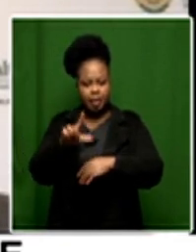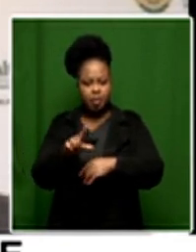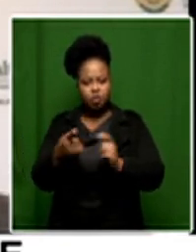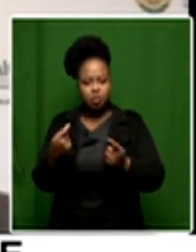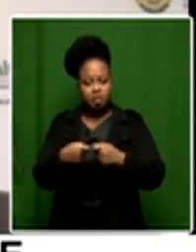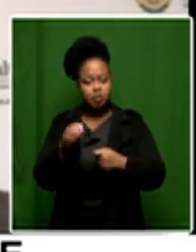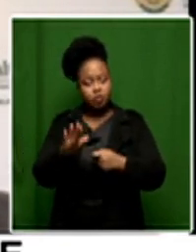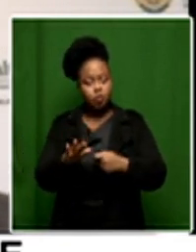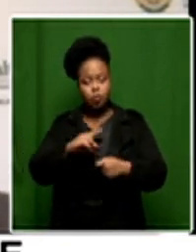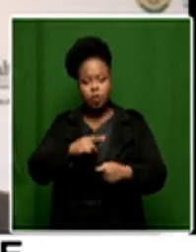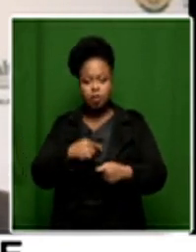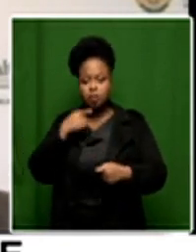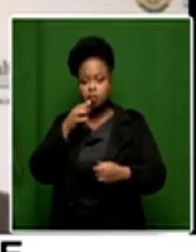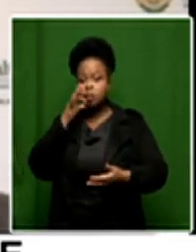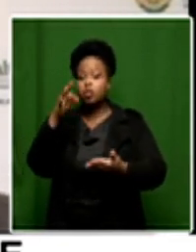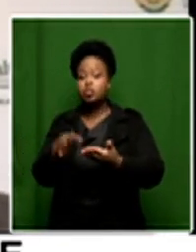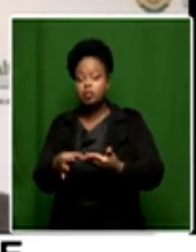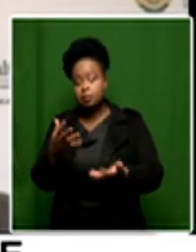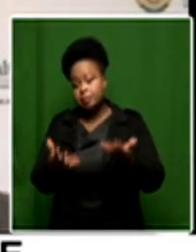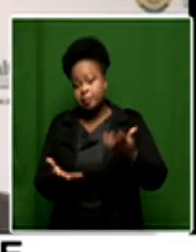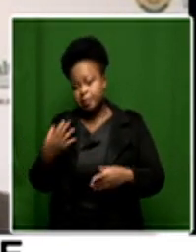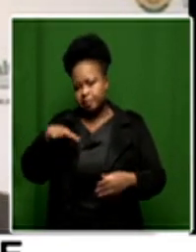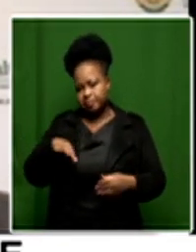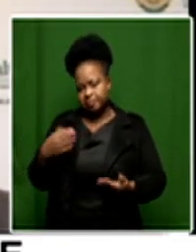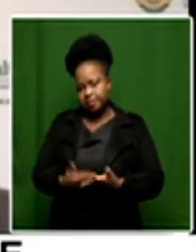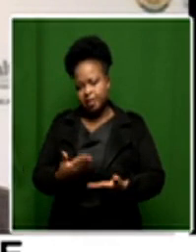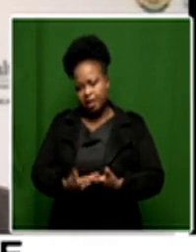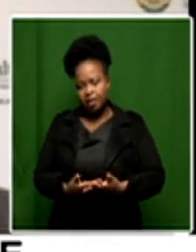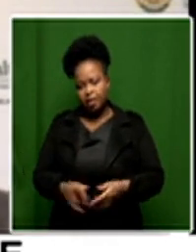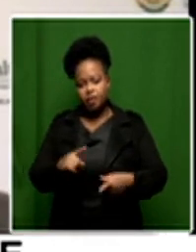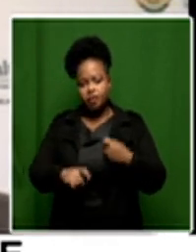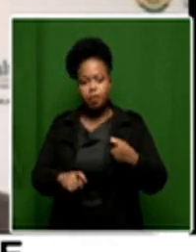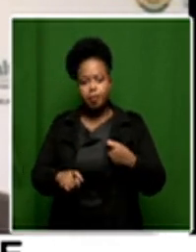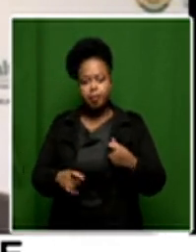by UNITAID, who suggested that there may be benefit from the